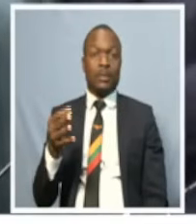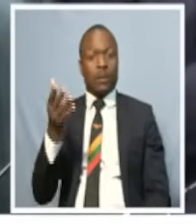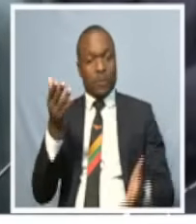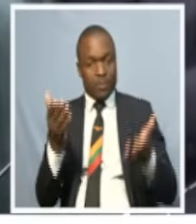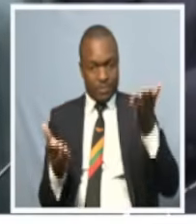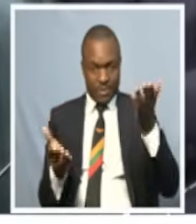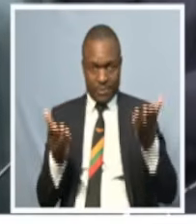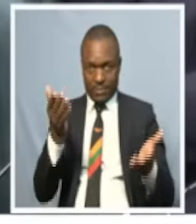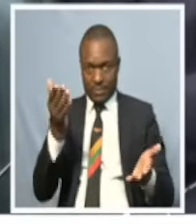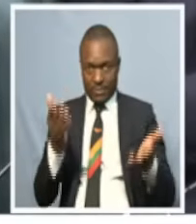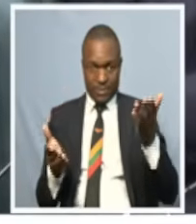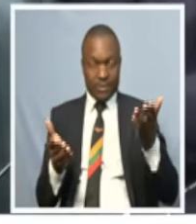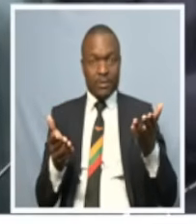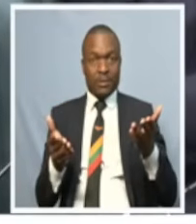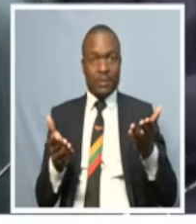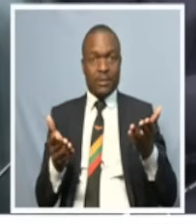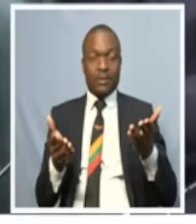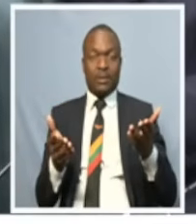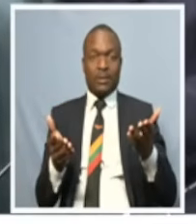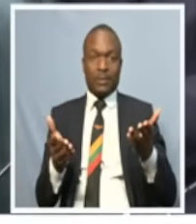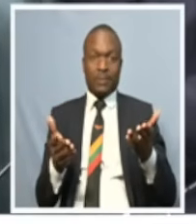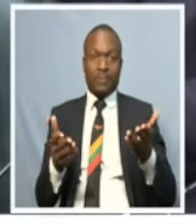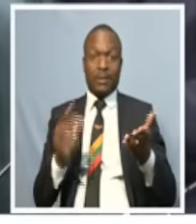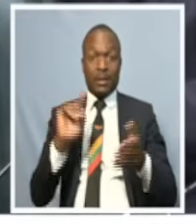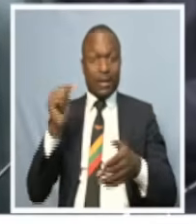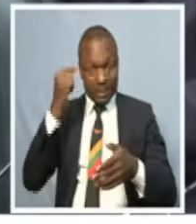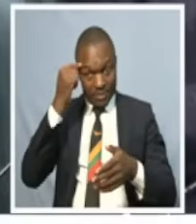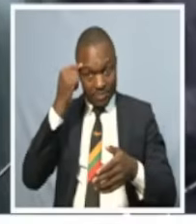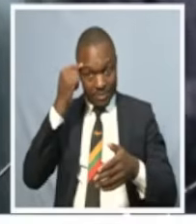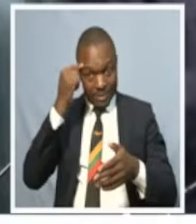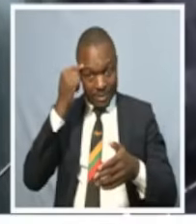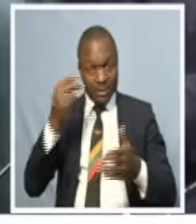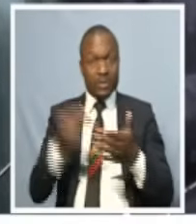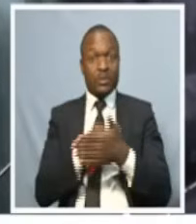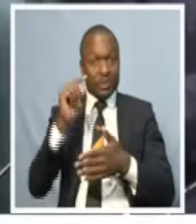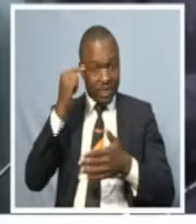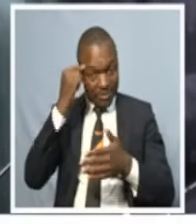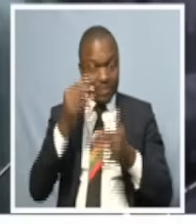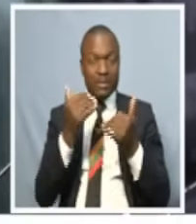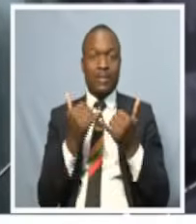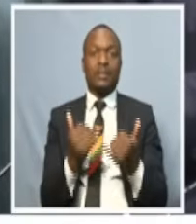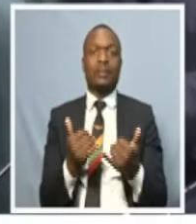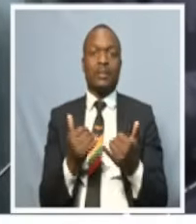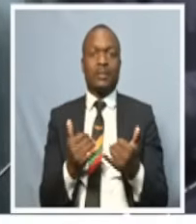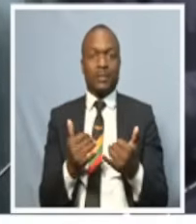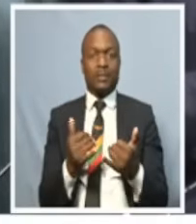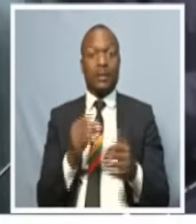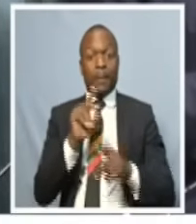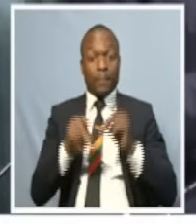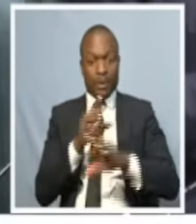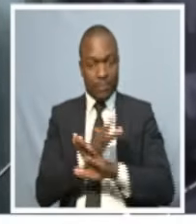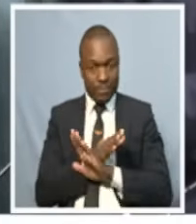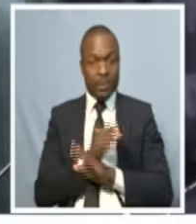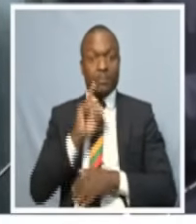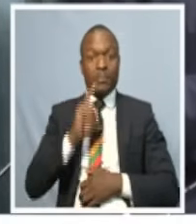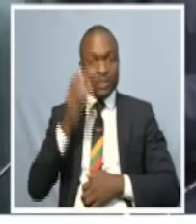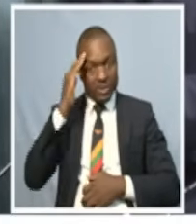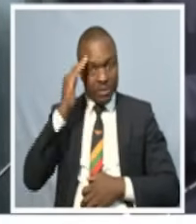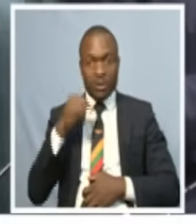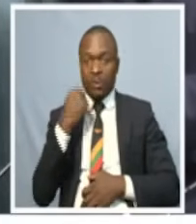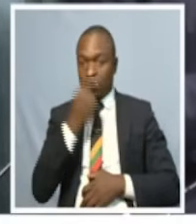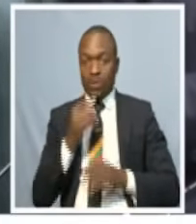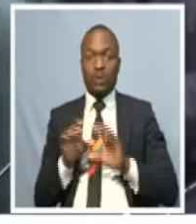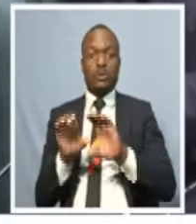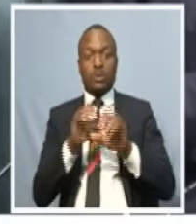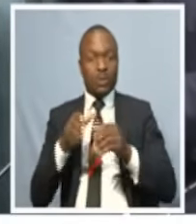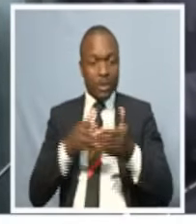comparing to the present New Dawn government, so that Zambians can know who is actually doing the correct thing